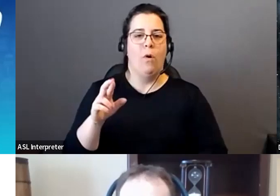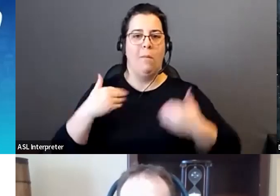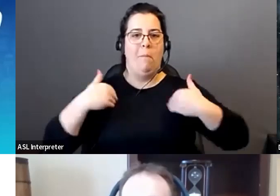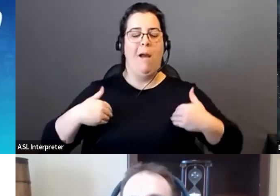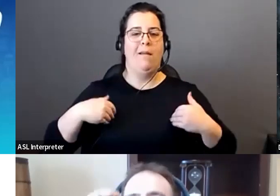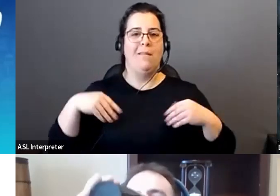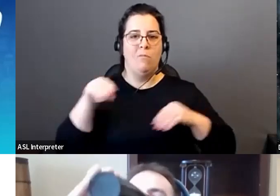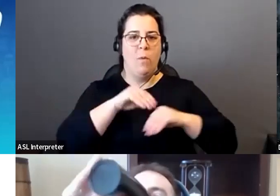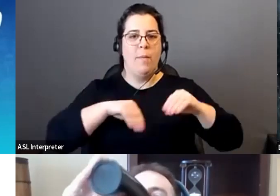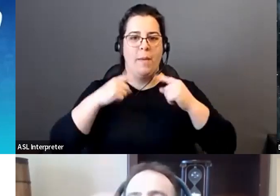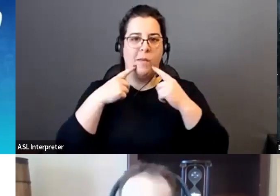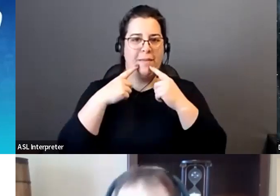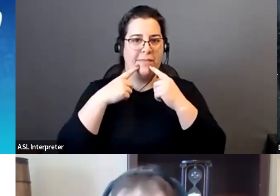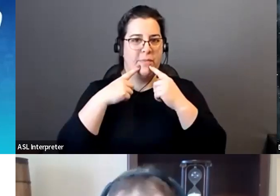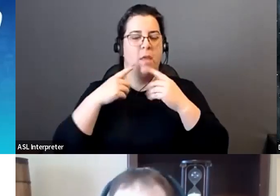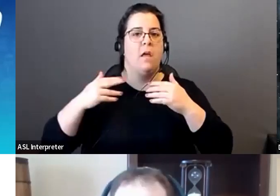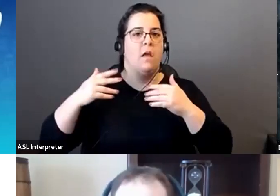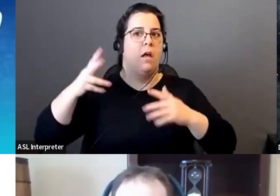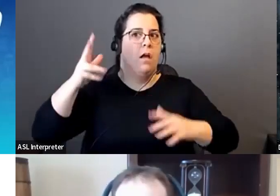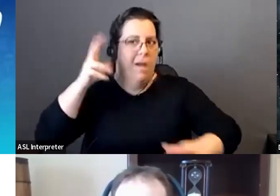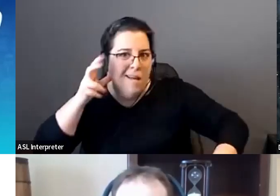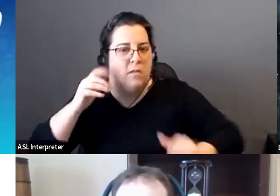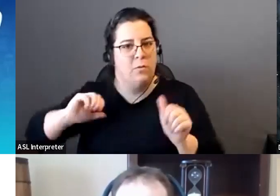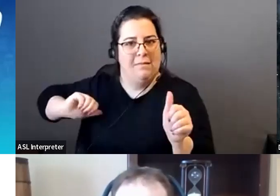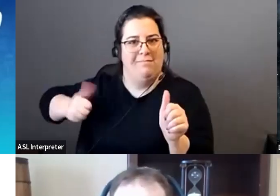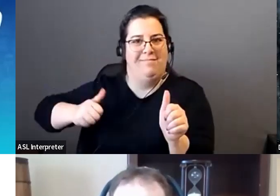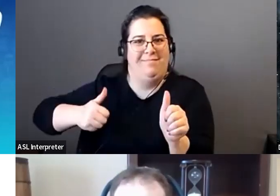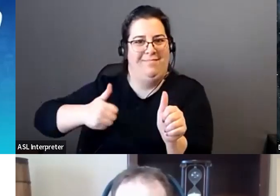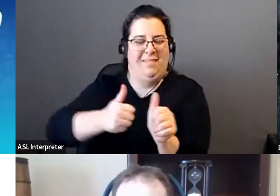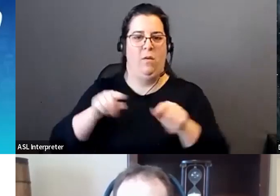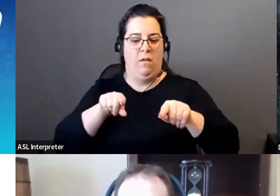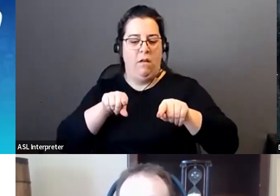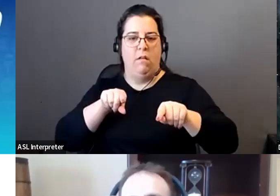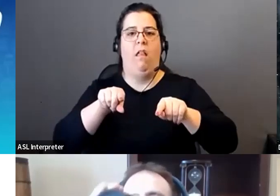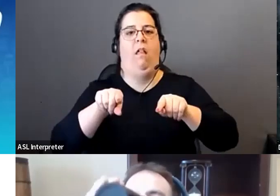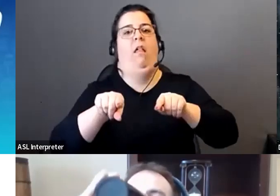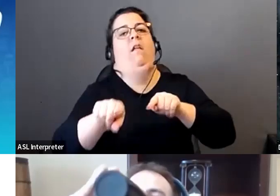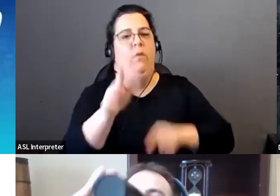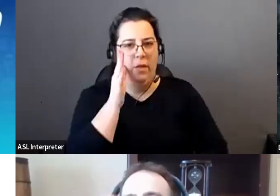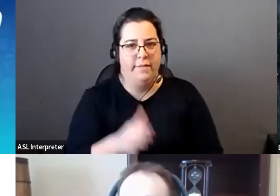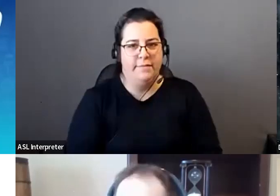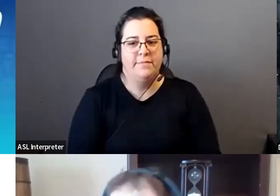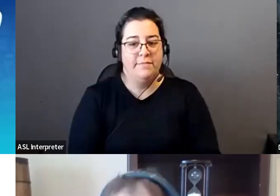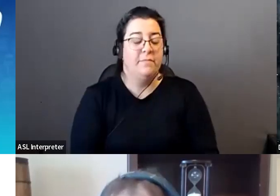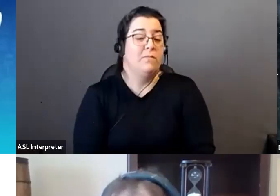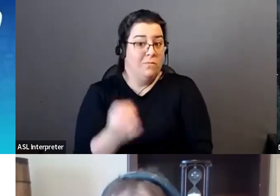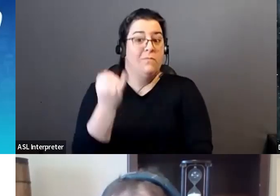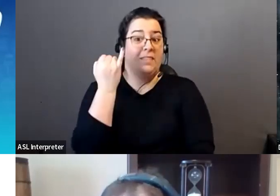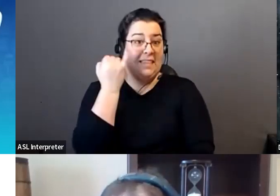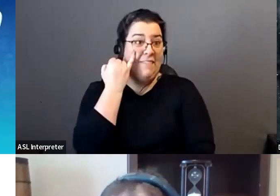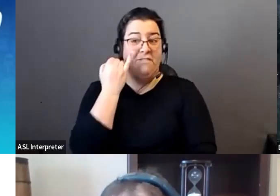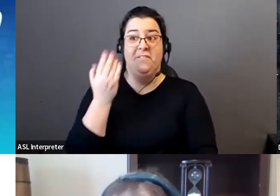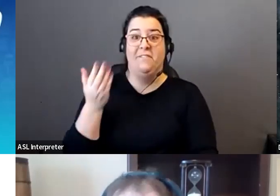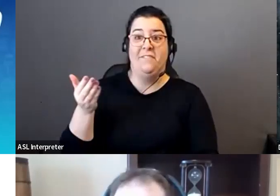So again, that's another thing. If you have a pre-conversation with your upcoming guest, take some time, say, hey, do you have 15 minutes? Let's